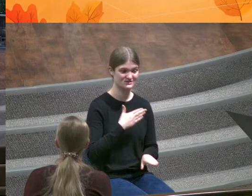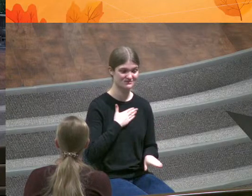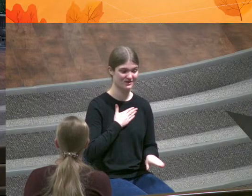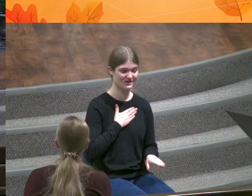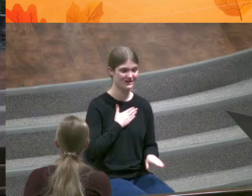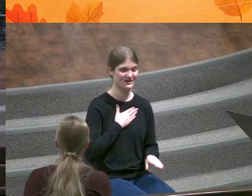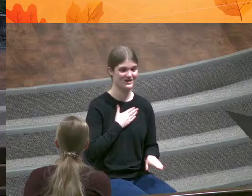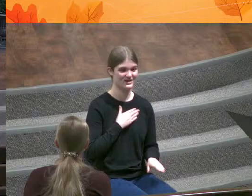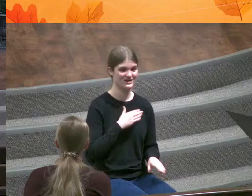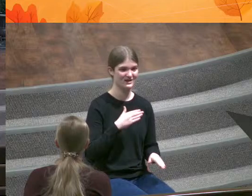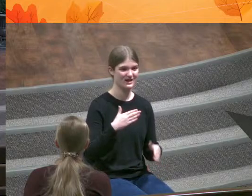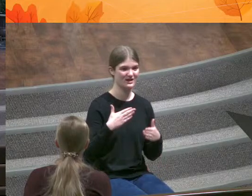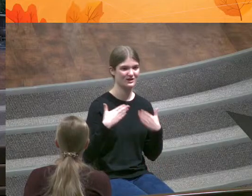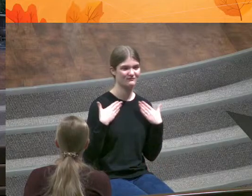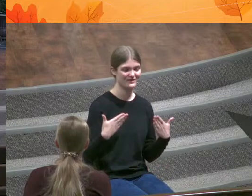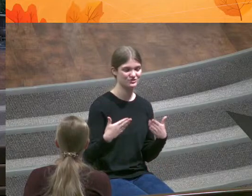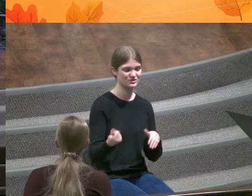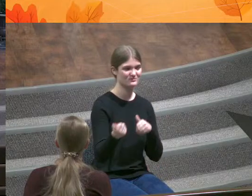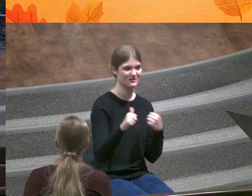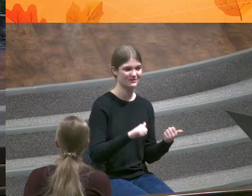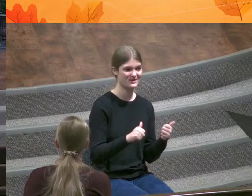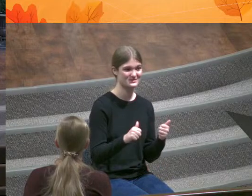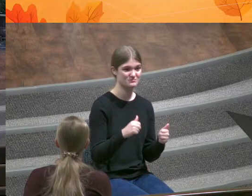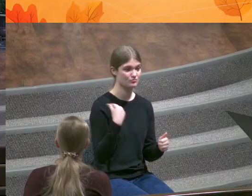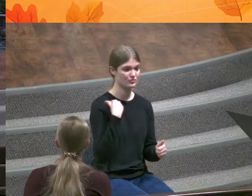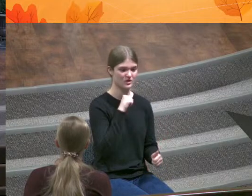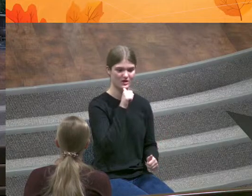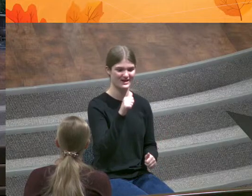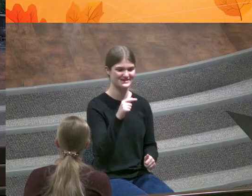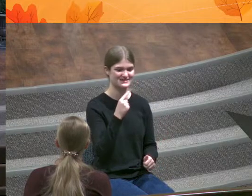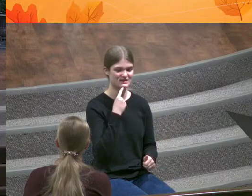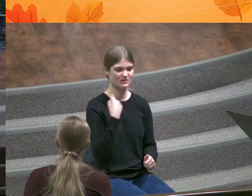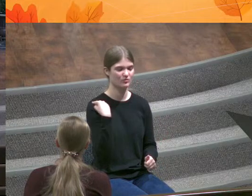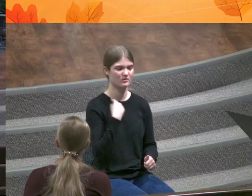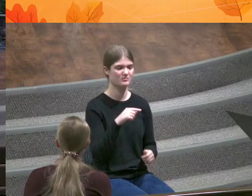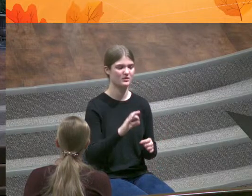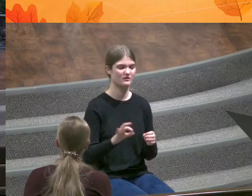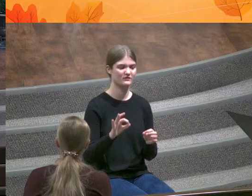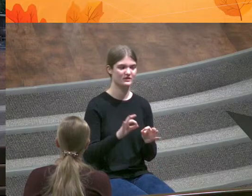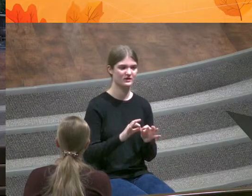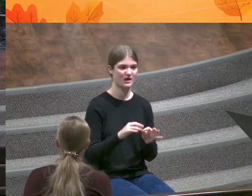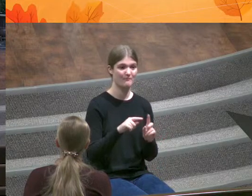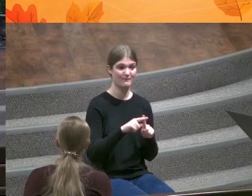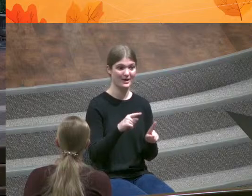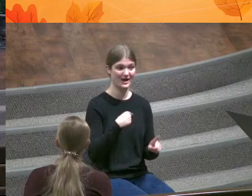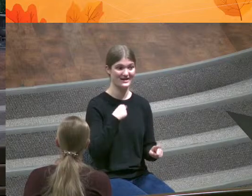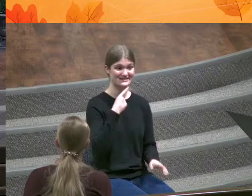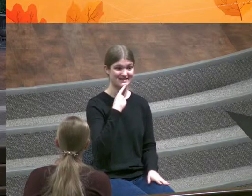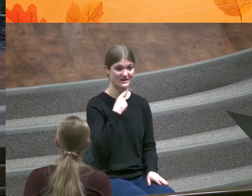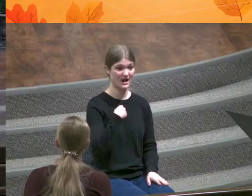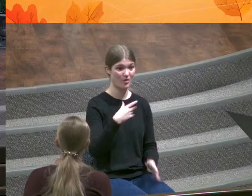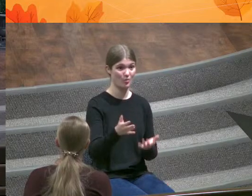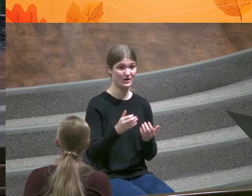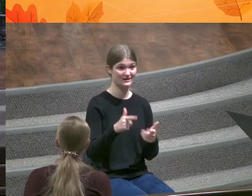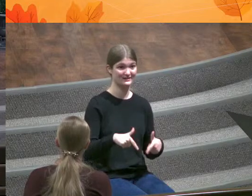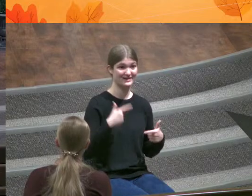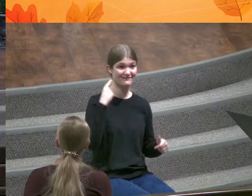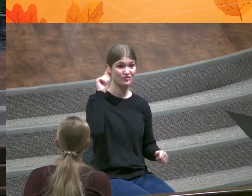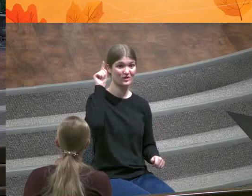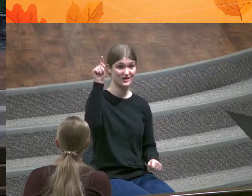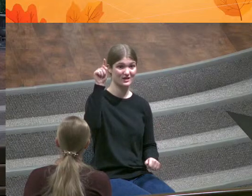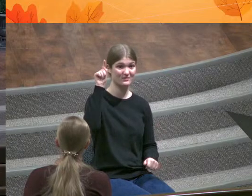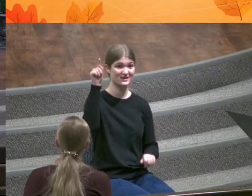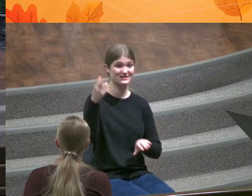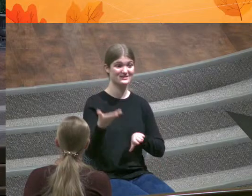claim. Not that we claim perfection, but I did say I want to live for him who died for me.